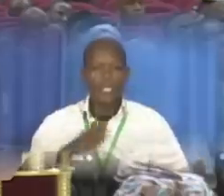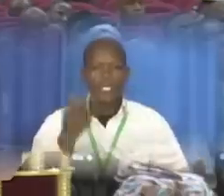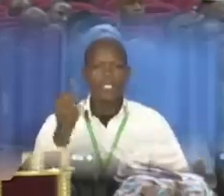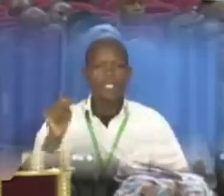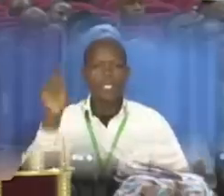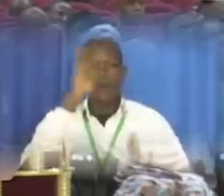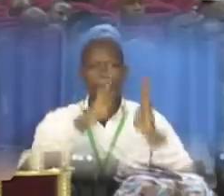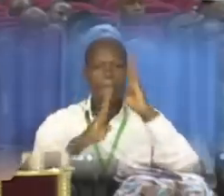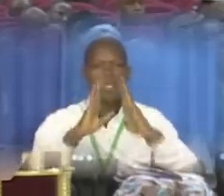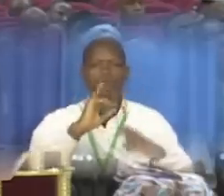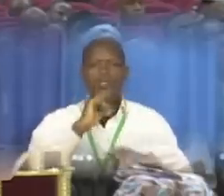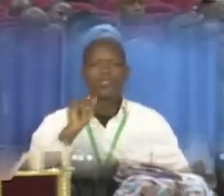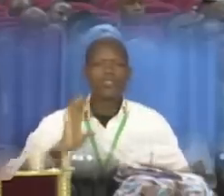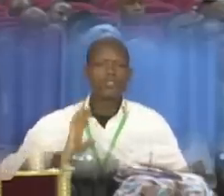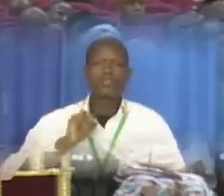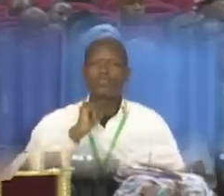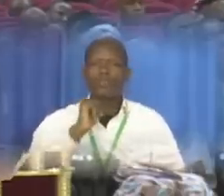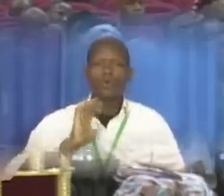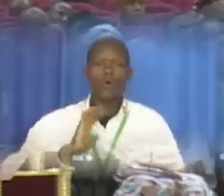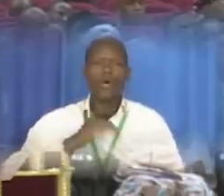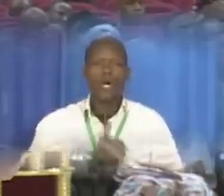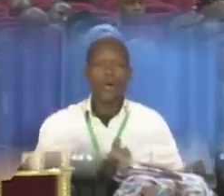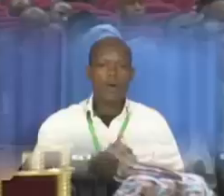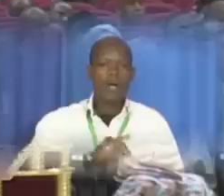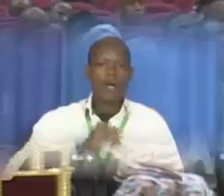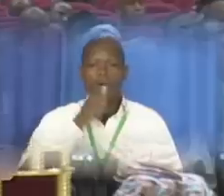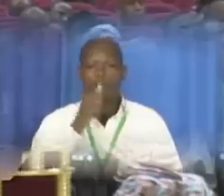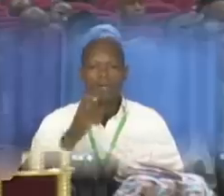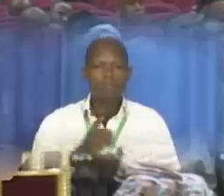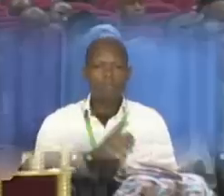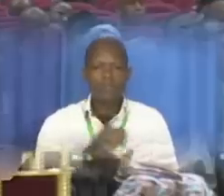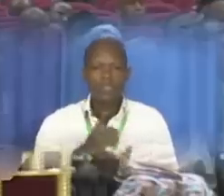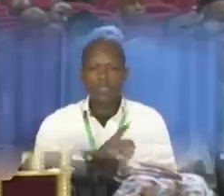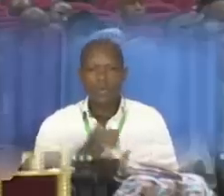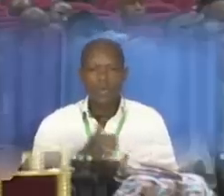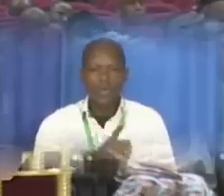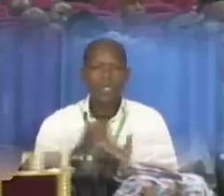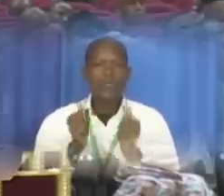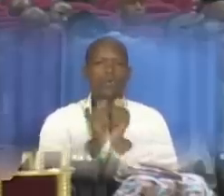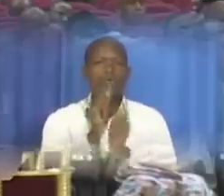I was discussing with some of my children the other day. I said,